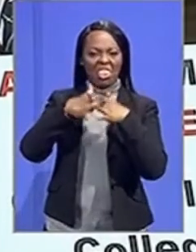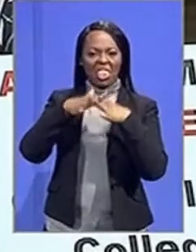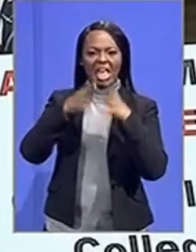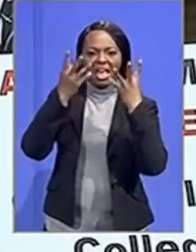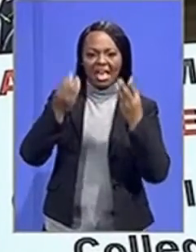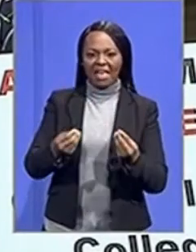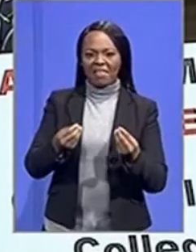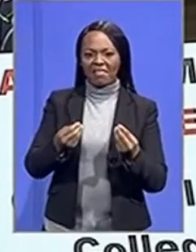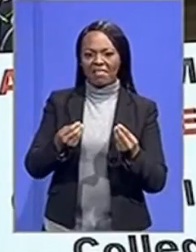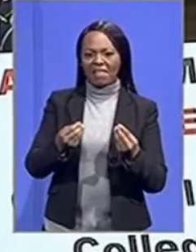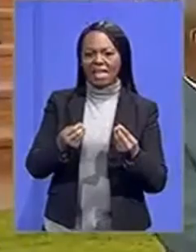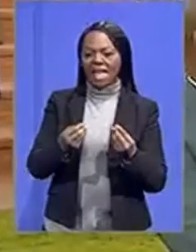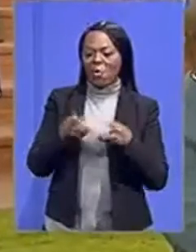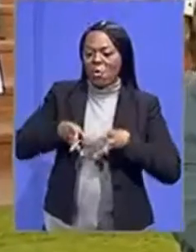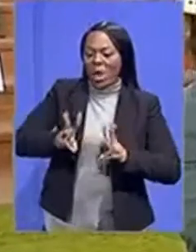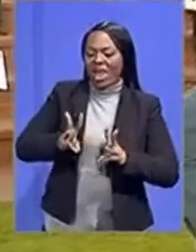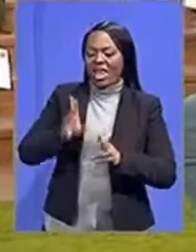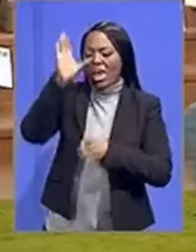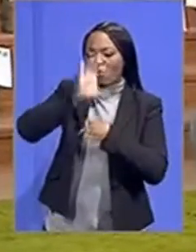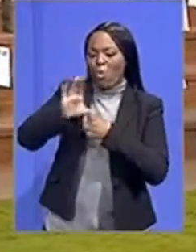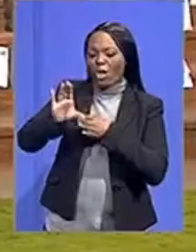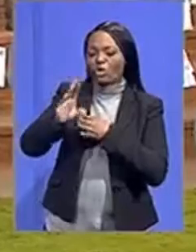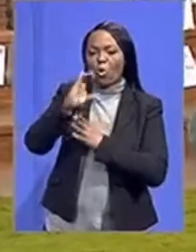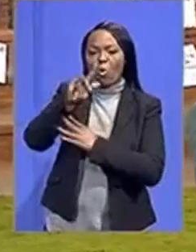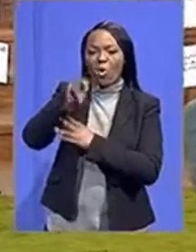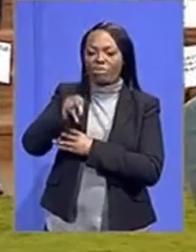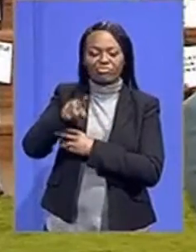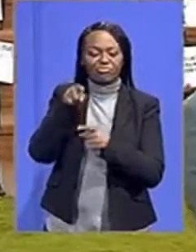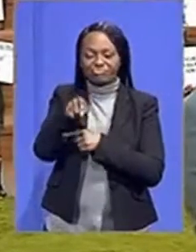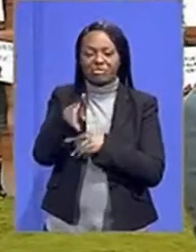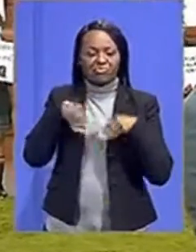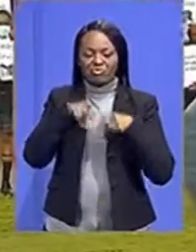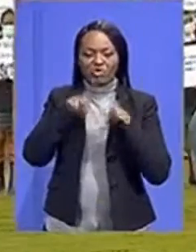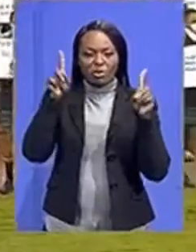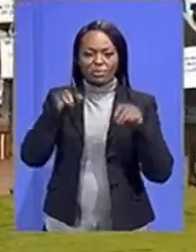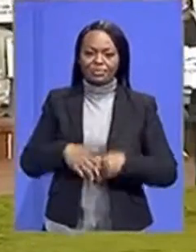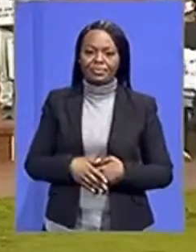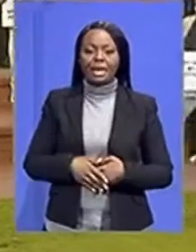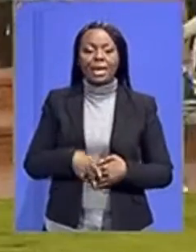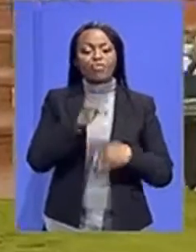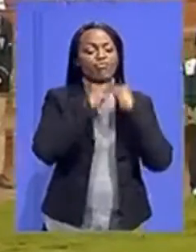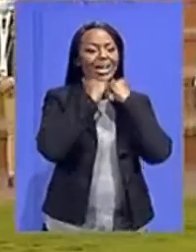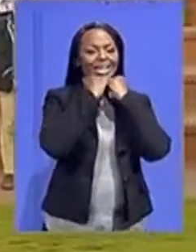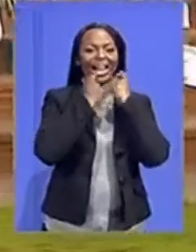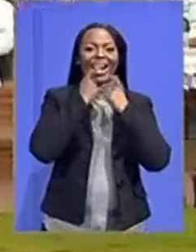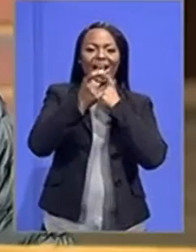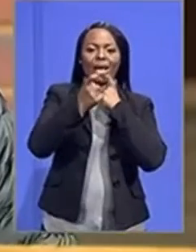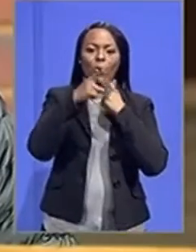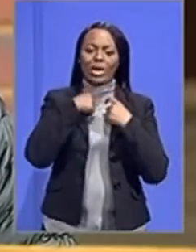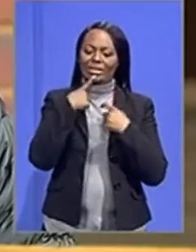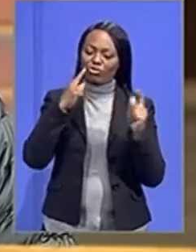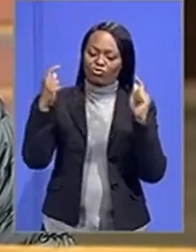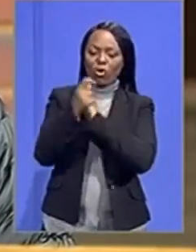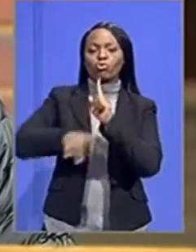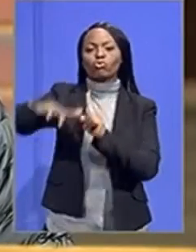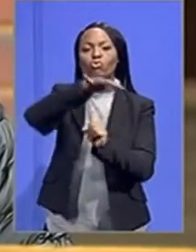it's not the Cornwall way." Batswadi ba fane ka lengwalo la bona la dingongorego ba nyaka phetogo. We